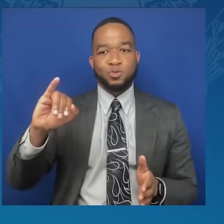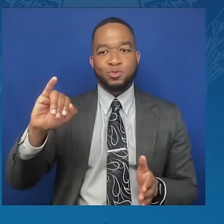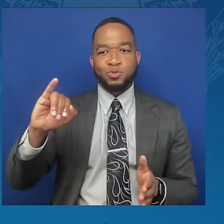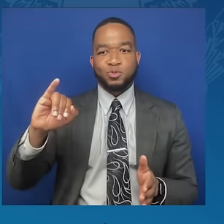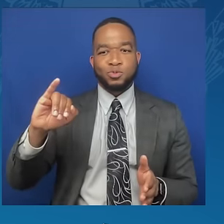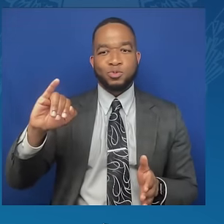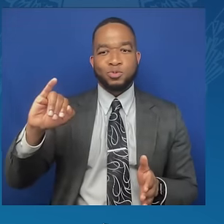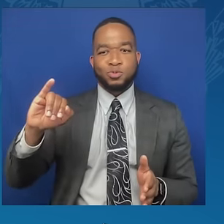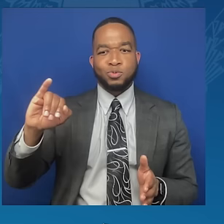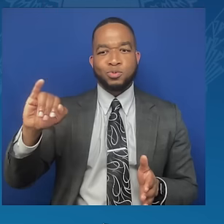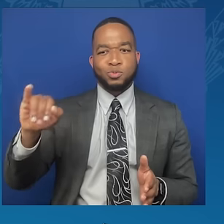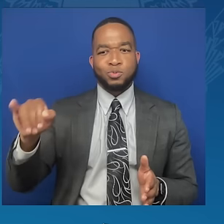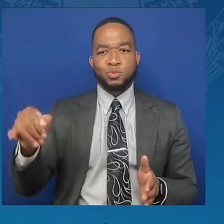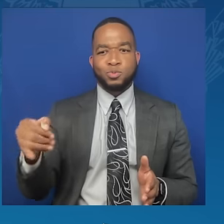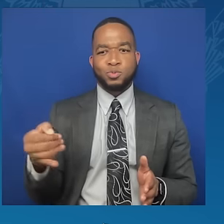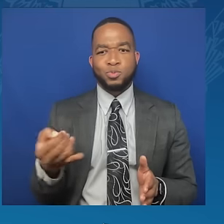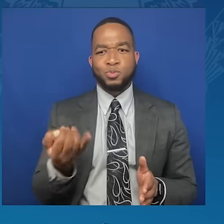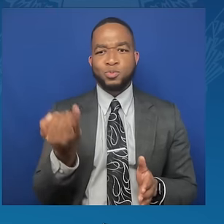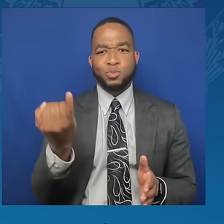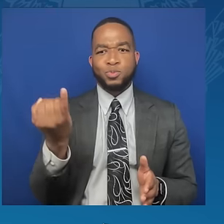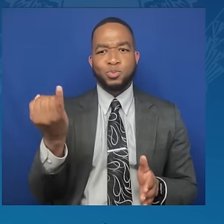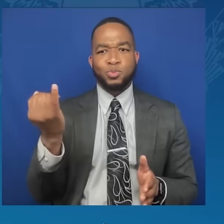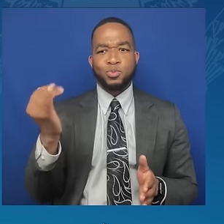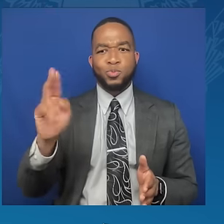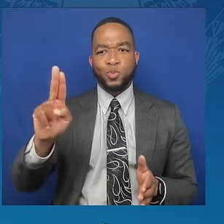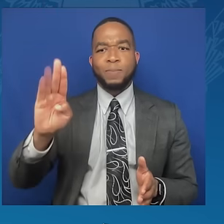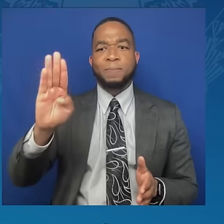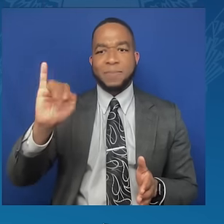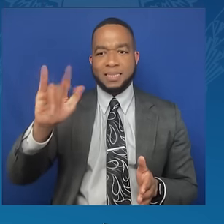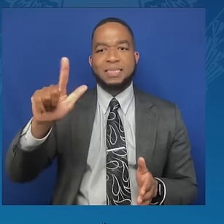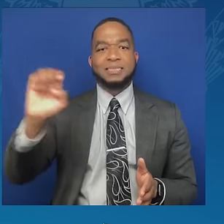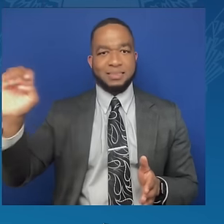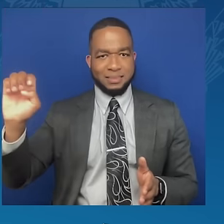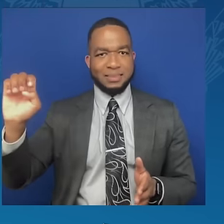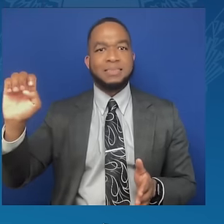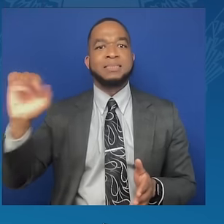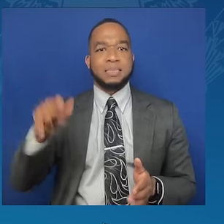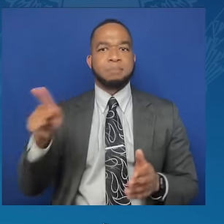March Foundation. All who work with the